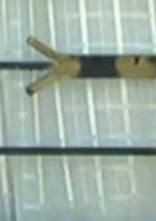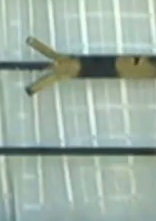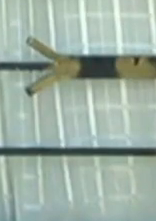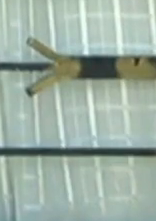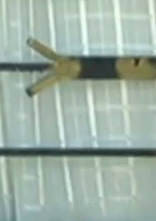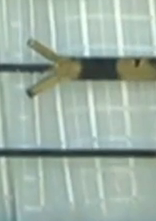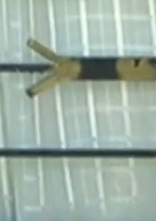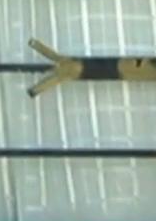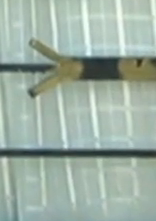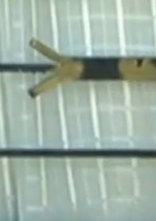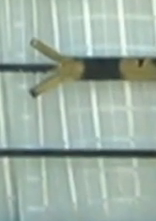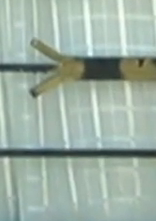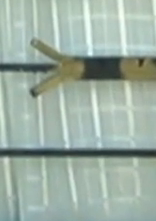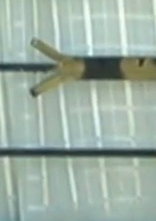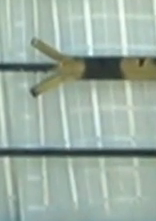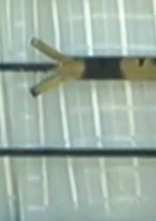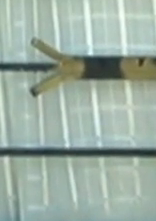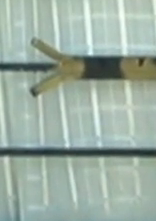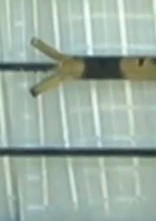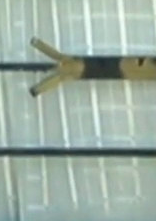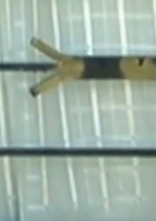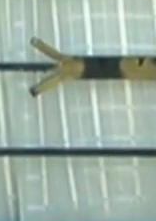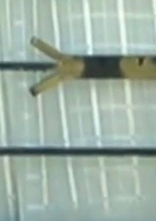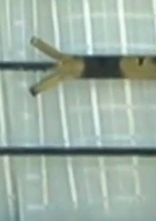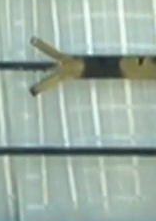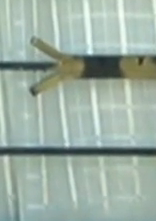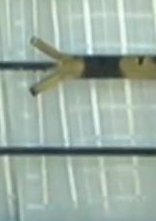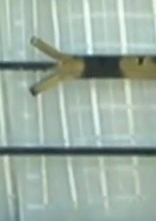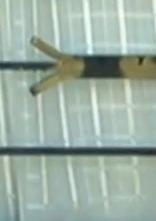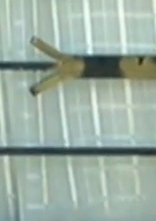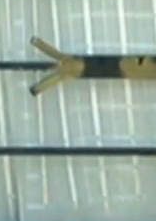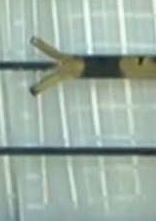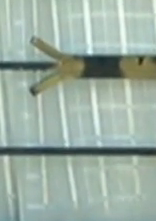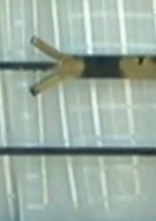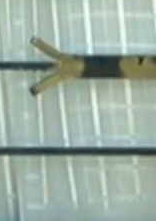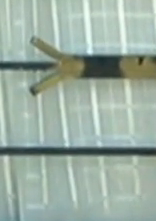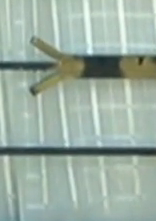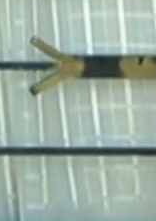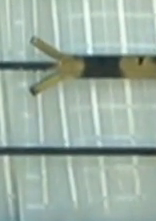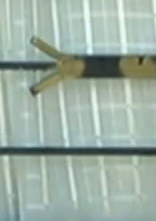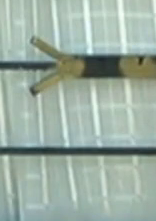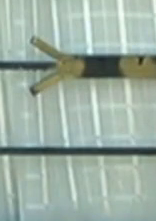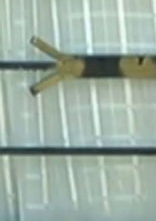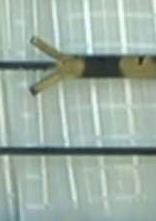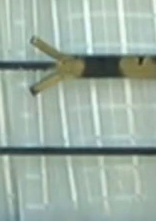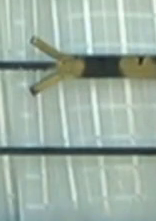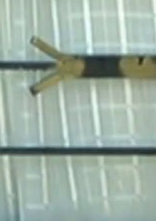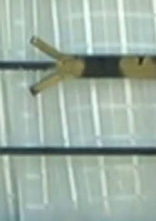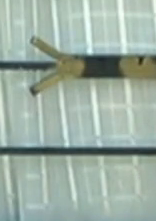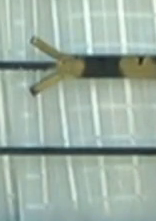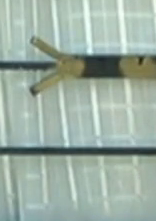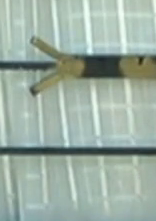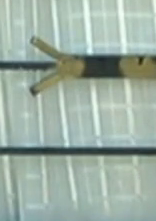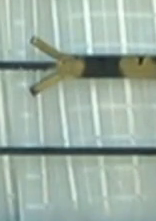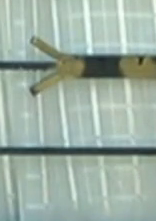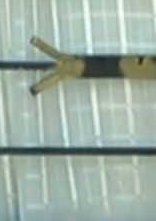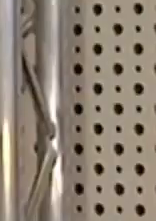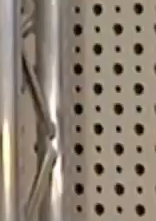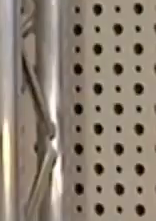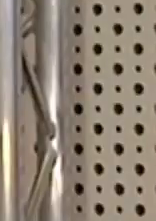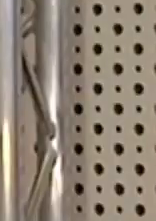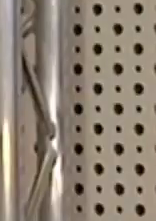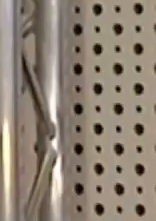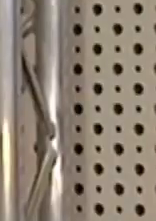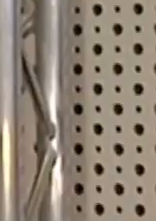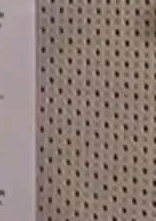Sign Language has been mooted as an official language for a number of years, with a Parliament committee proposing its